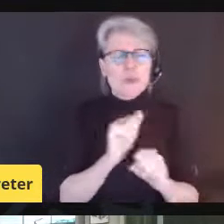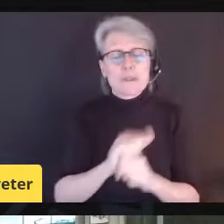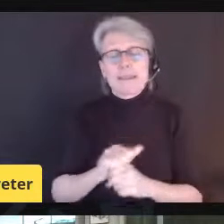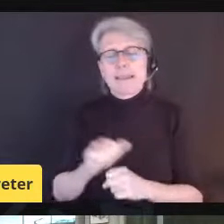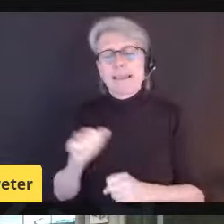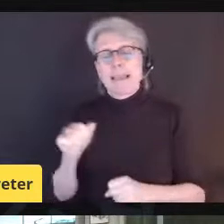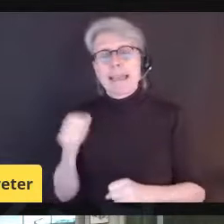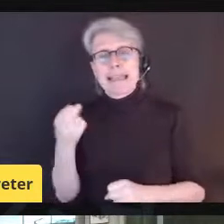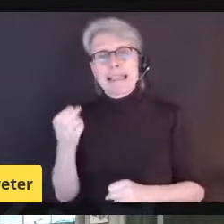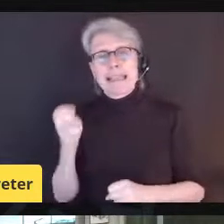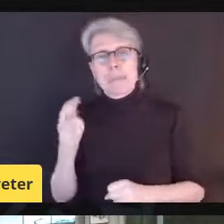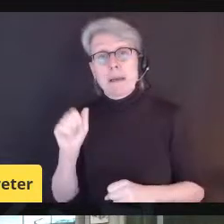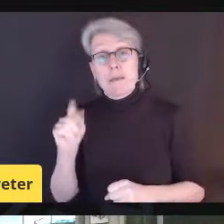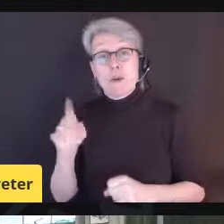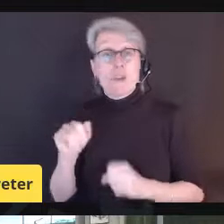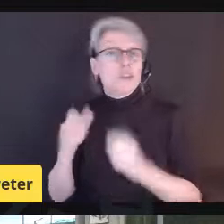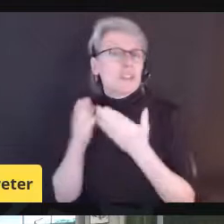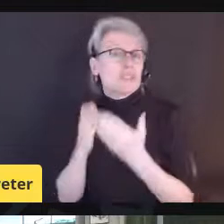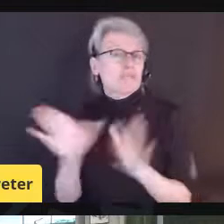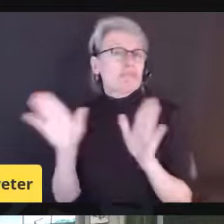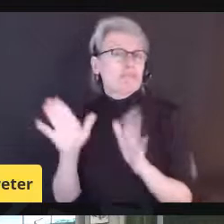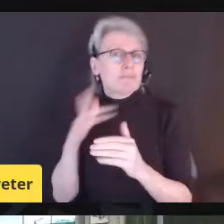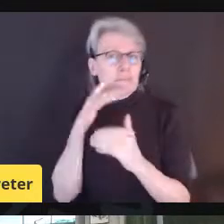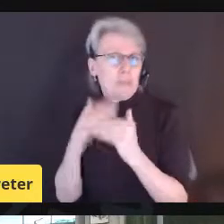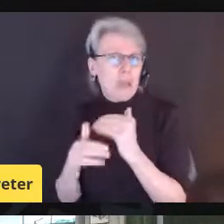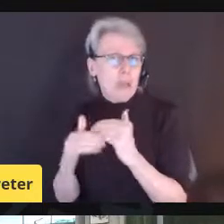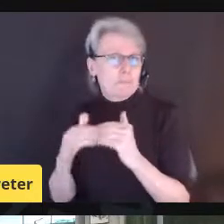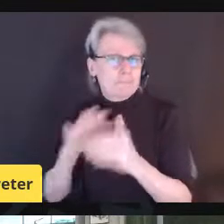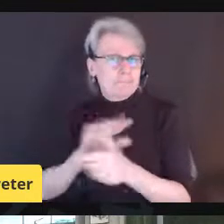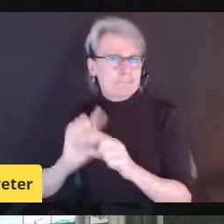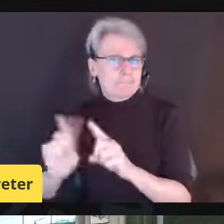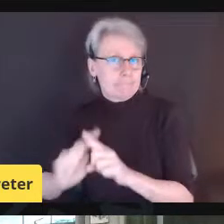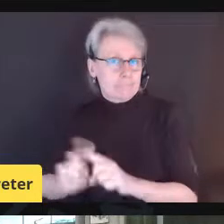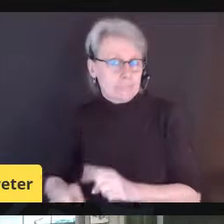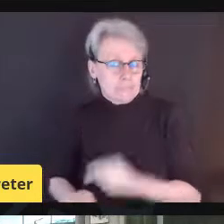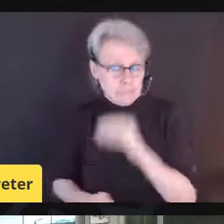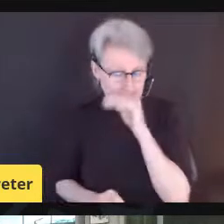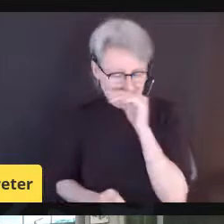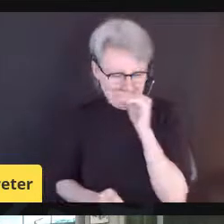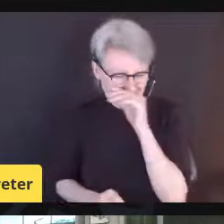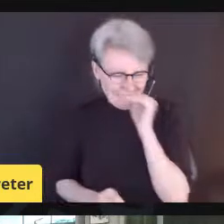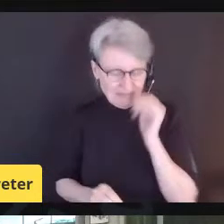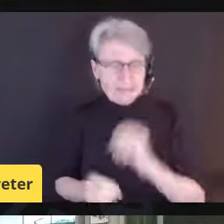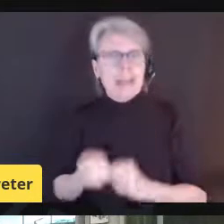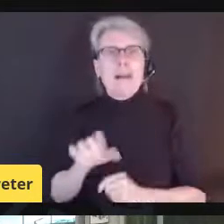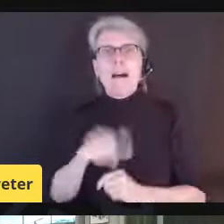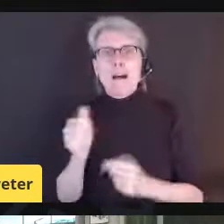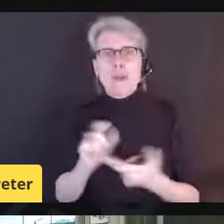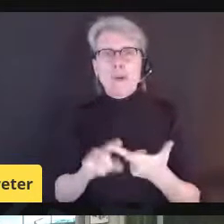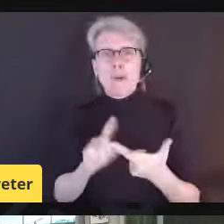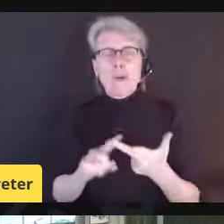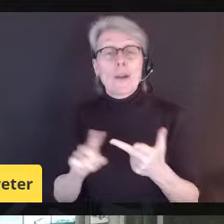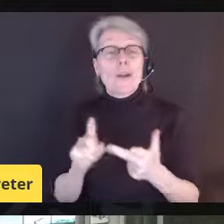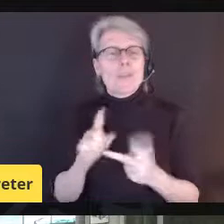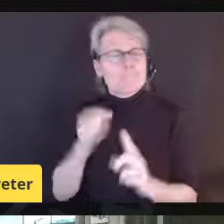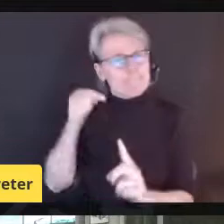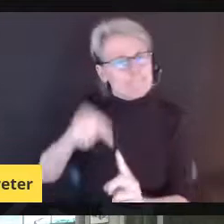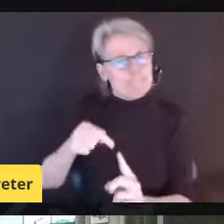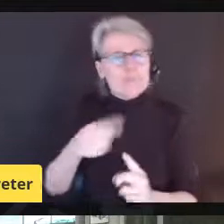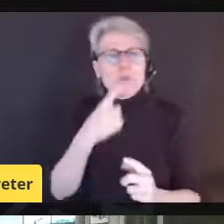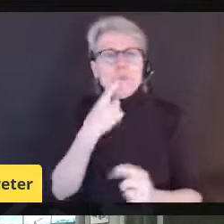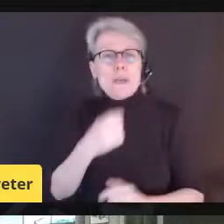covers pretty much everything else. And then there's a special part of it which covers red blood cells or platelets or, you know,